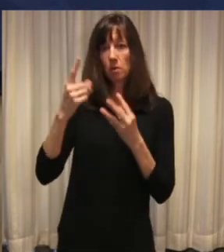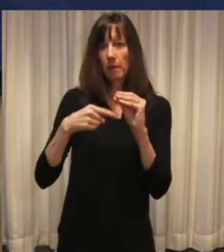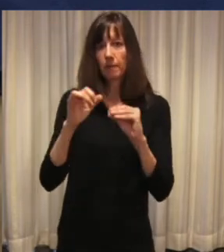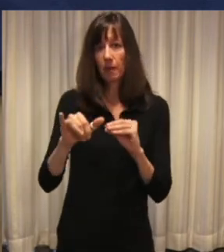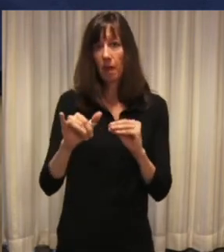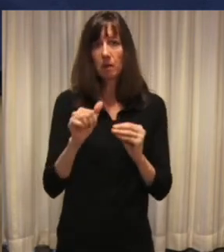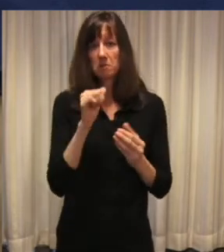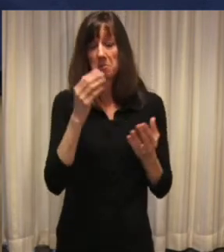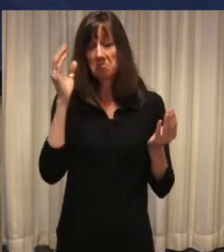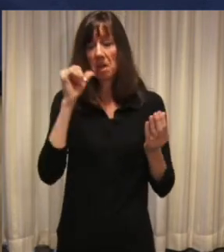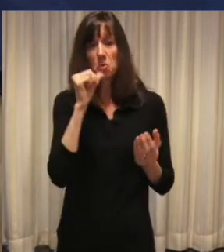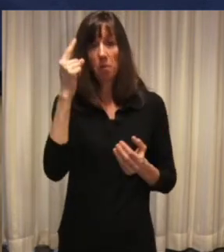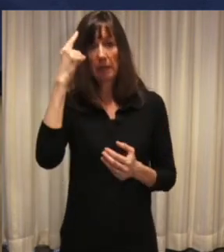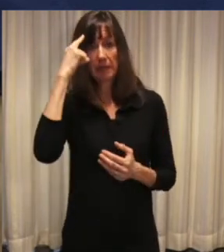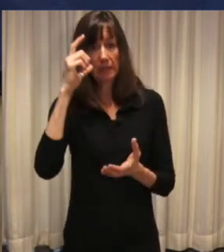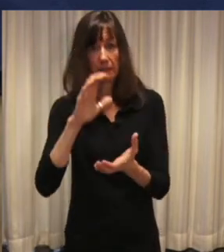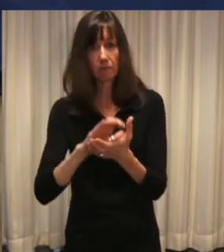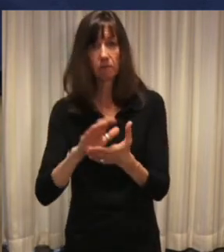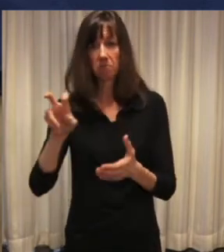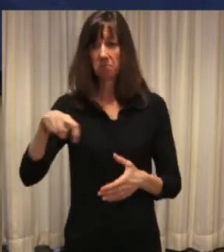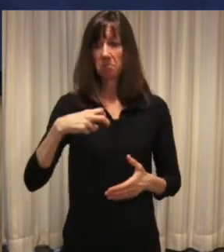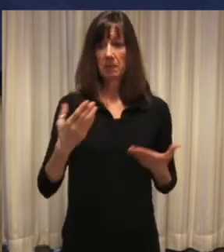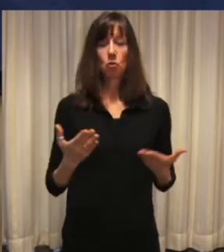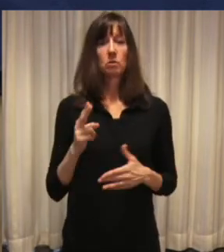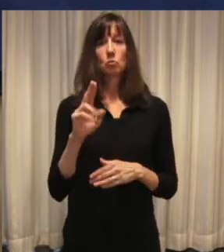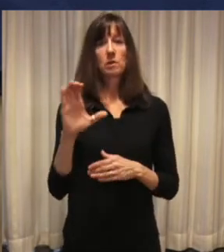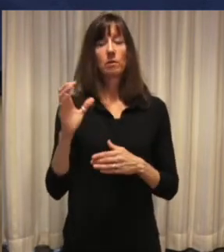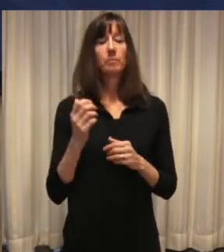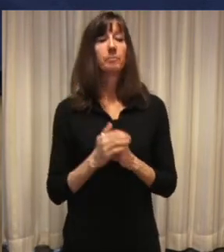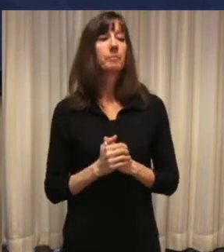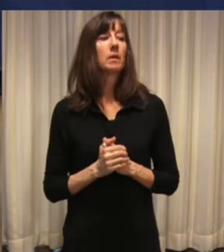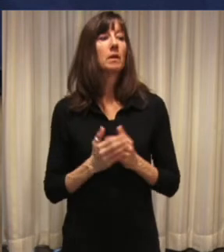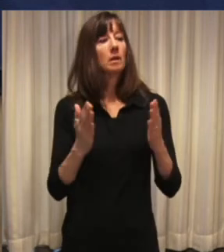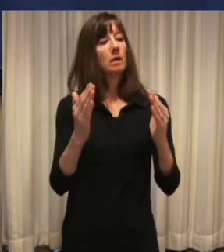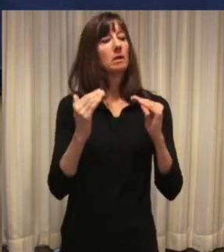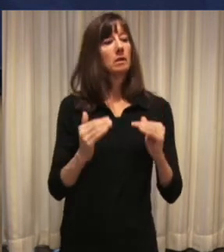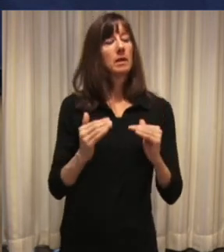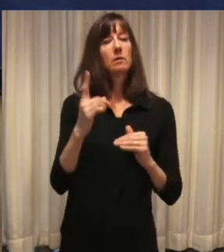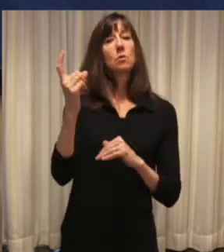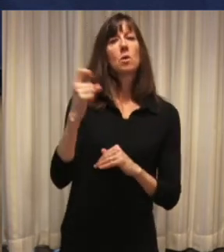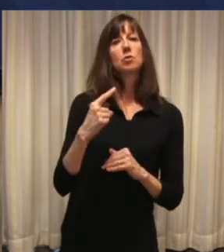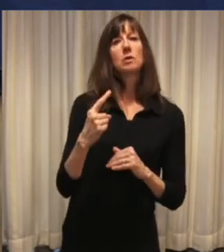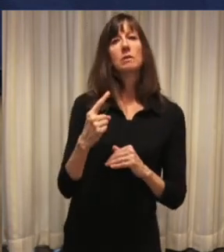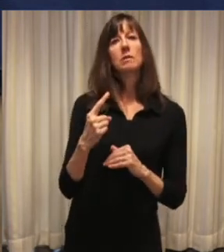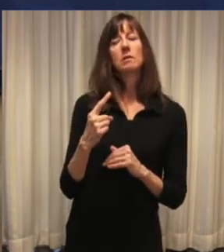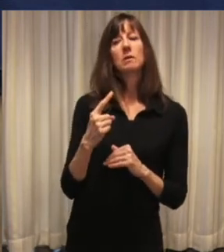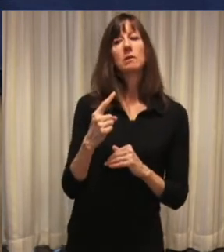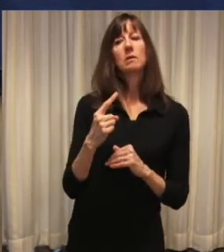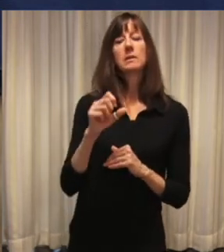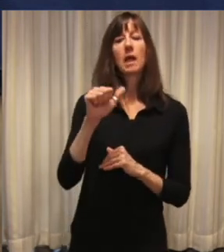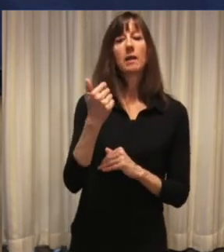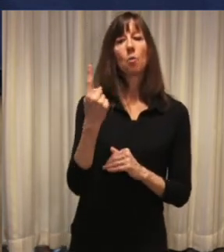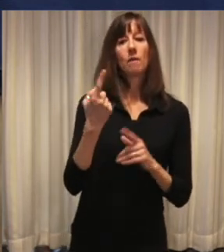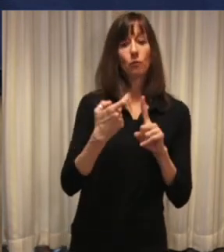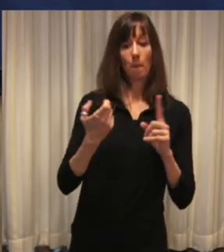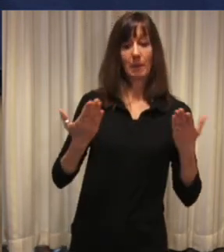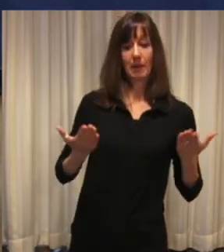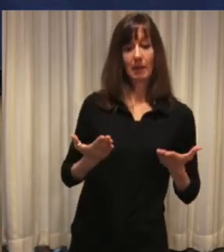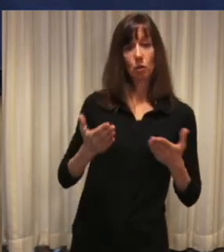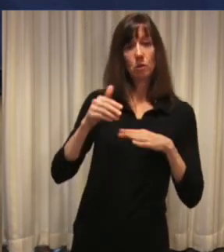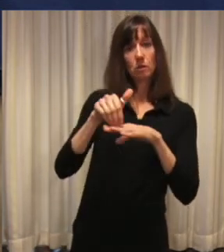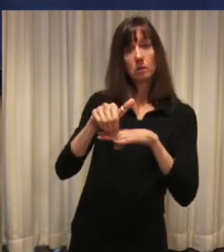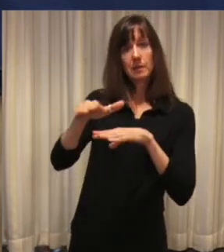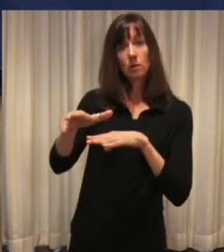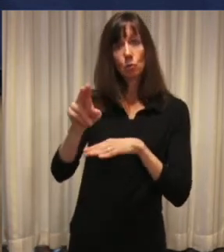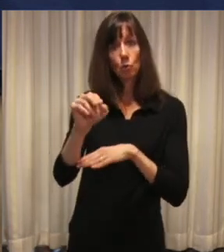Ulster County allow any ventilators or other medical equipment to be sent to the city to assist? No, not at this